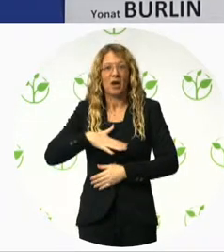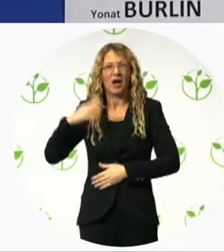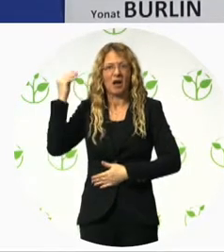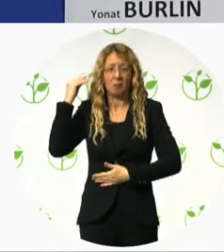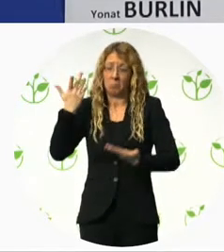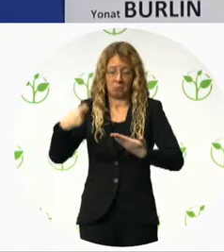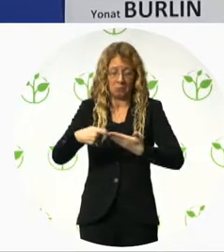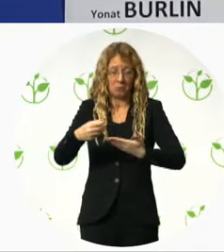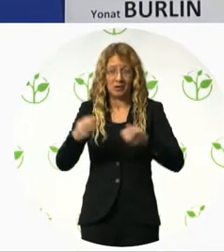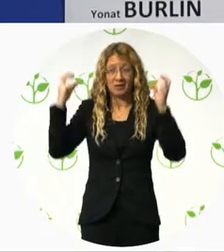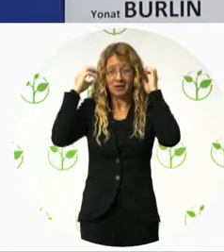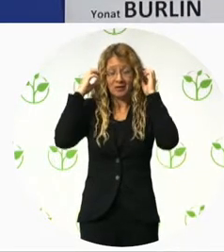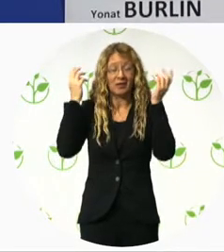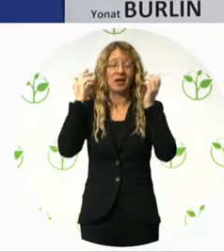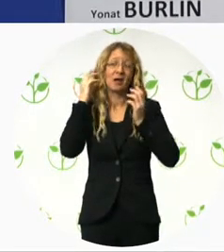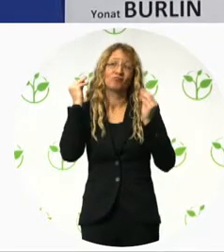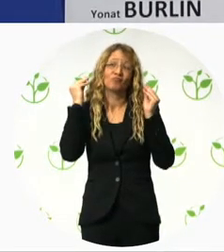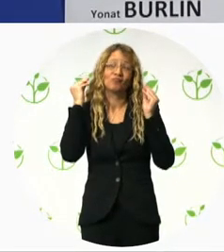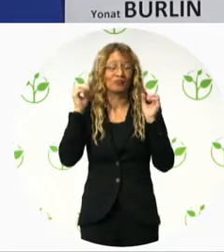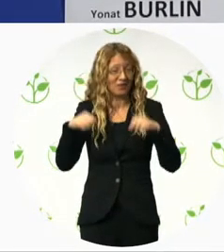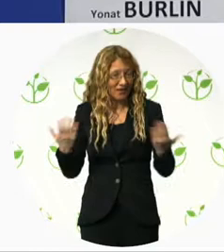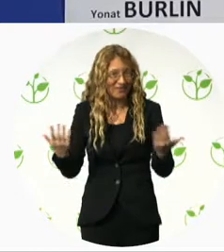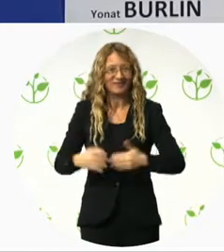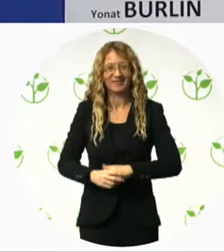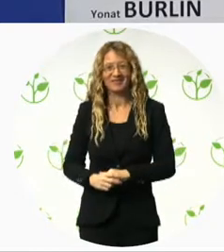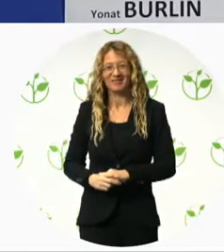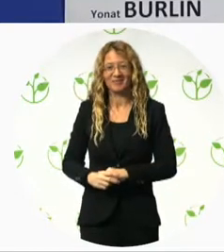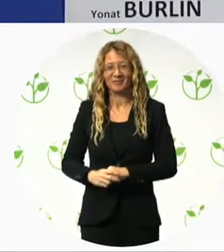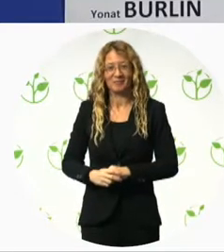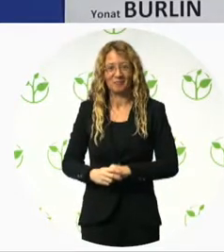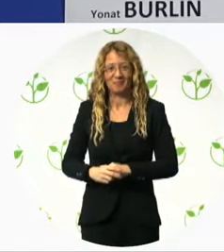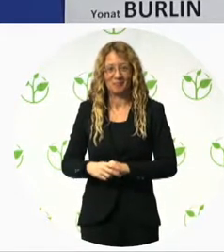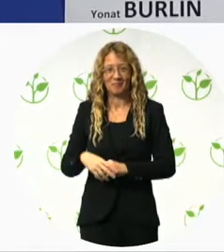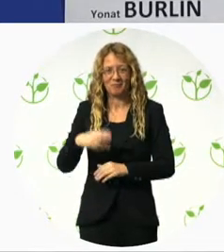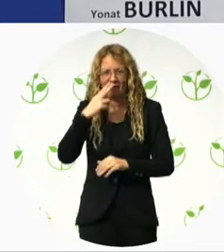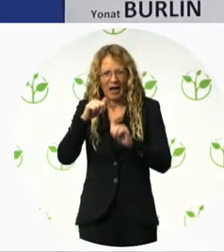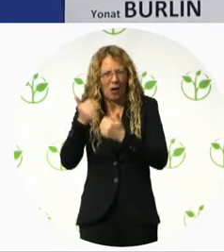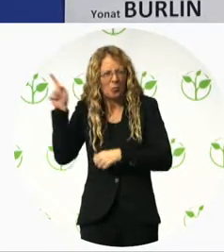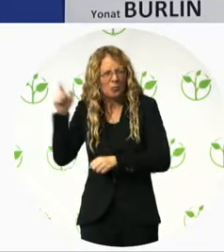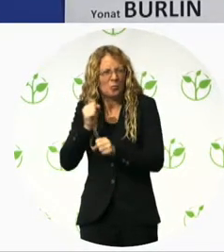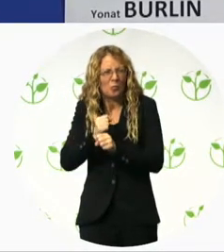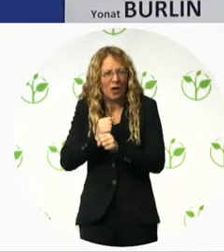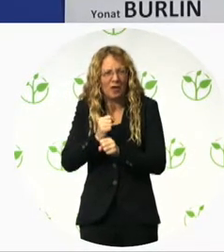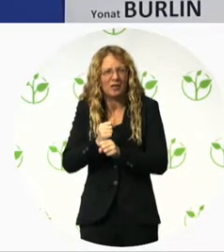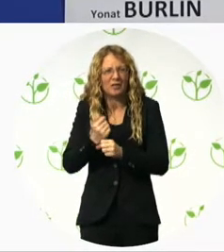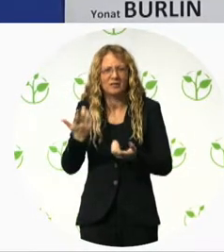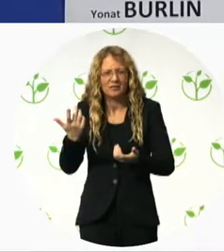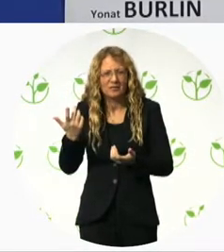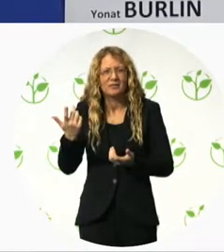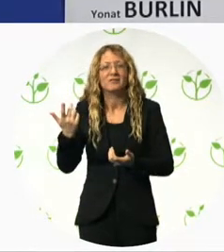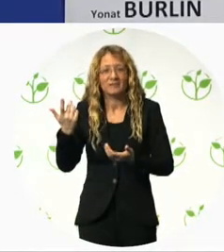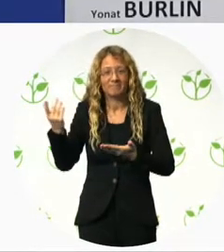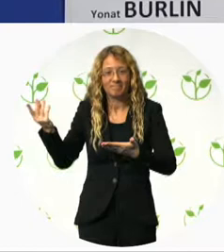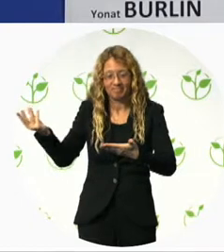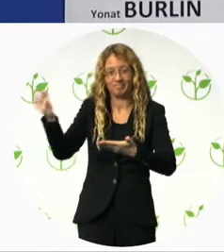Our system is built around our patented voice recognition algorithm, which ensures that the show content is in sync. The most important thing for our